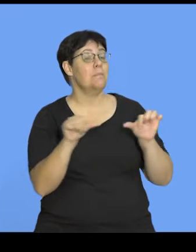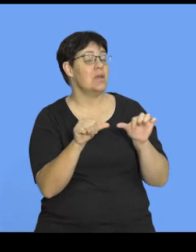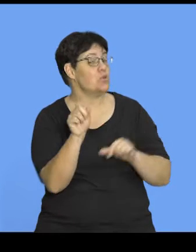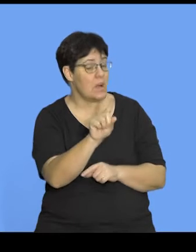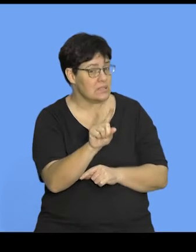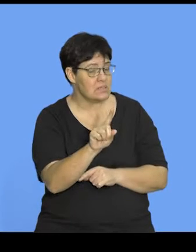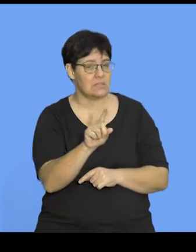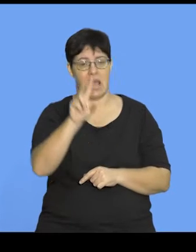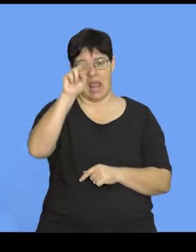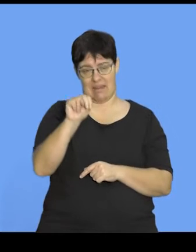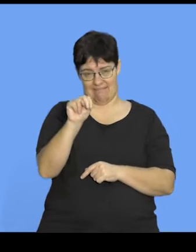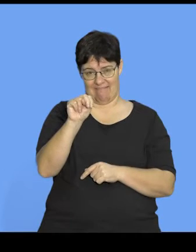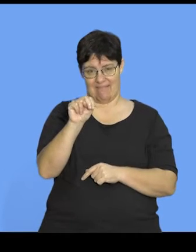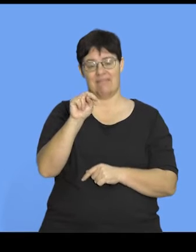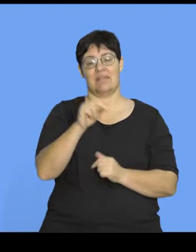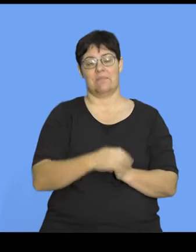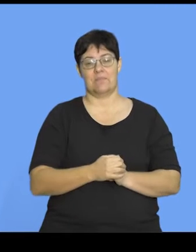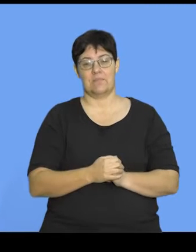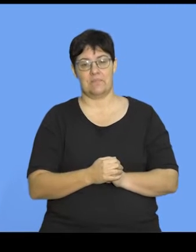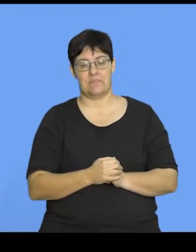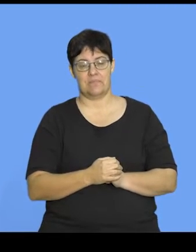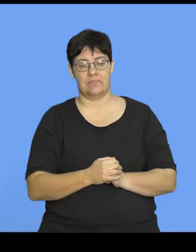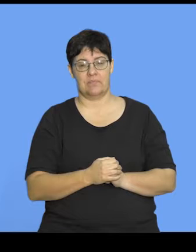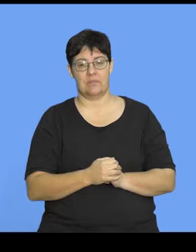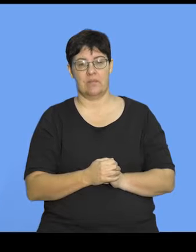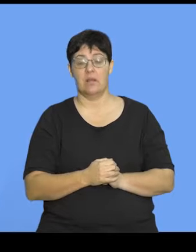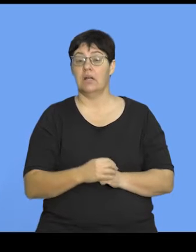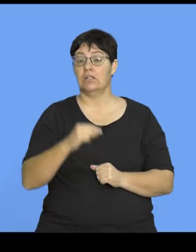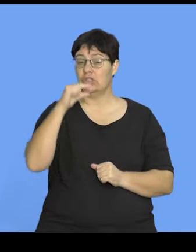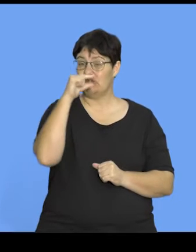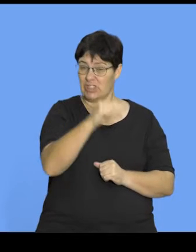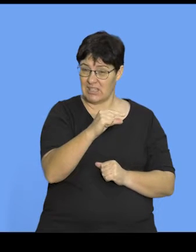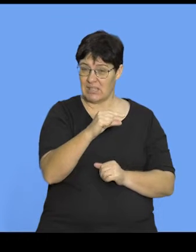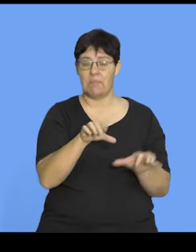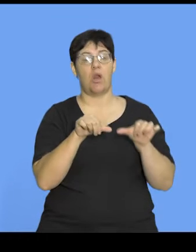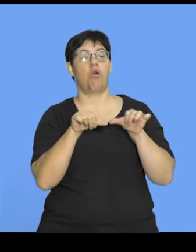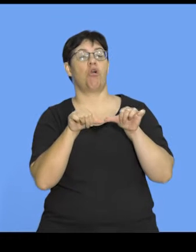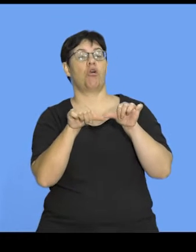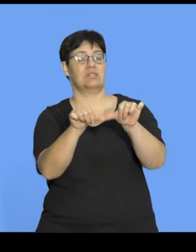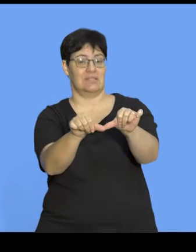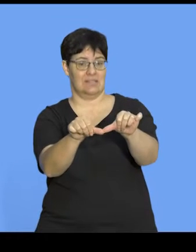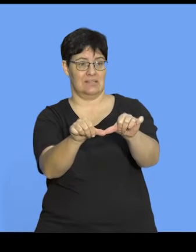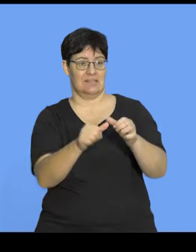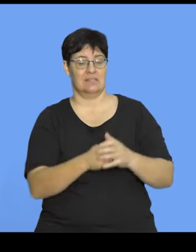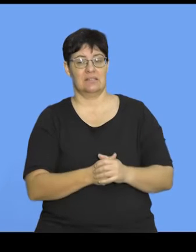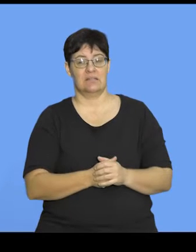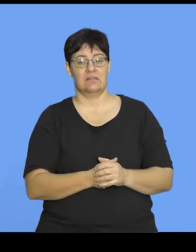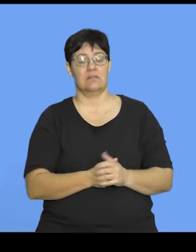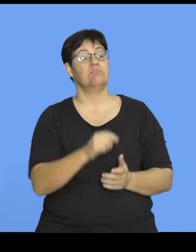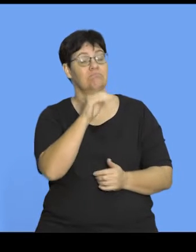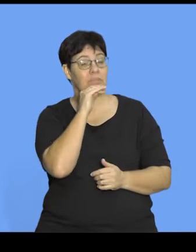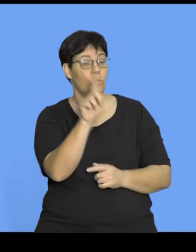in newtons. That's easy enough. G is a constant. And G